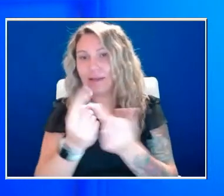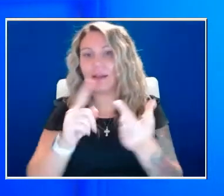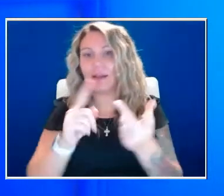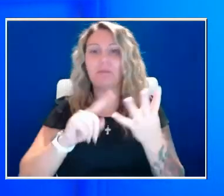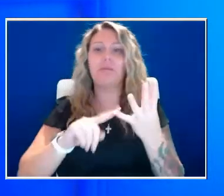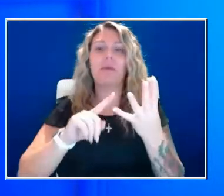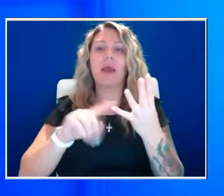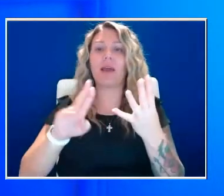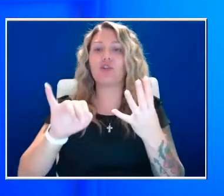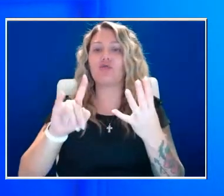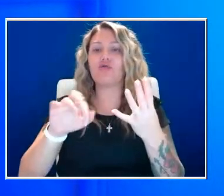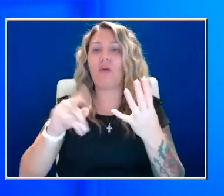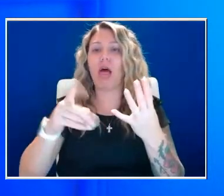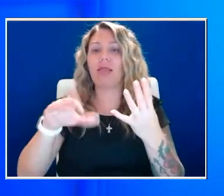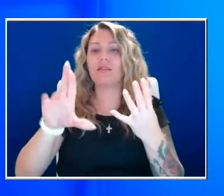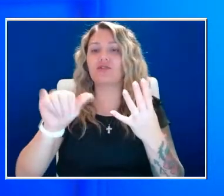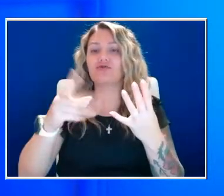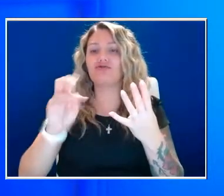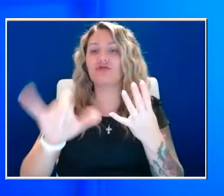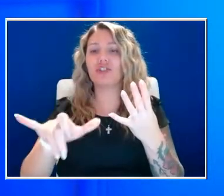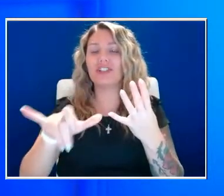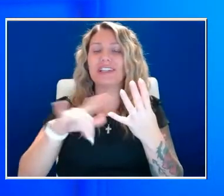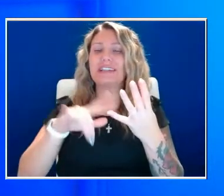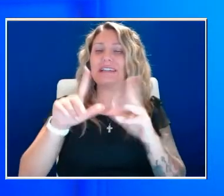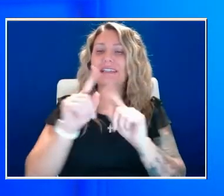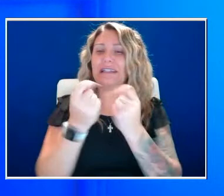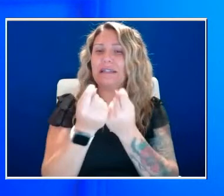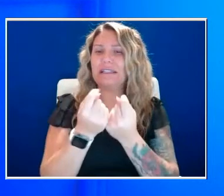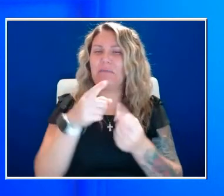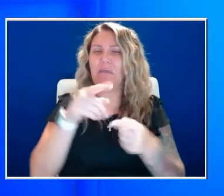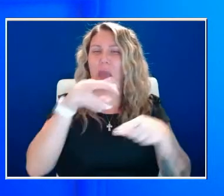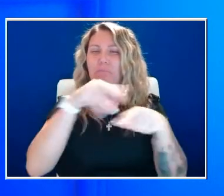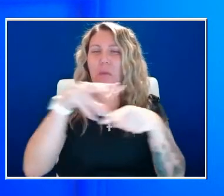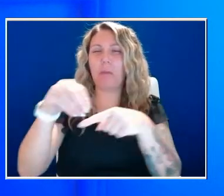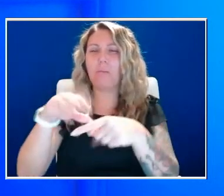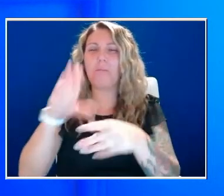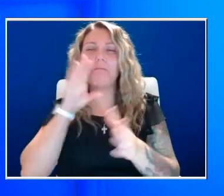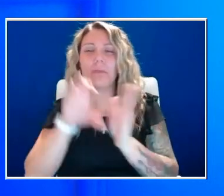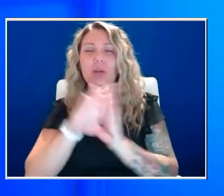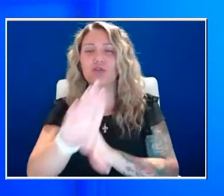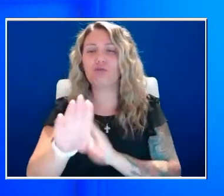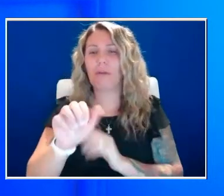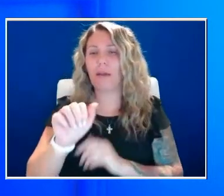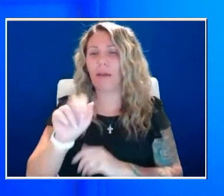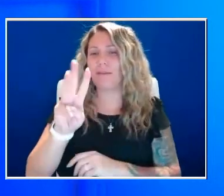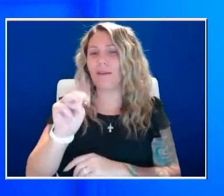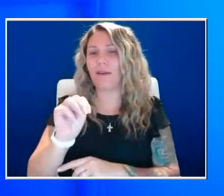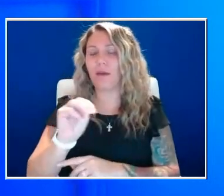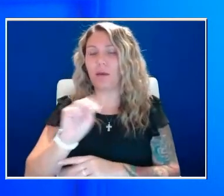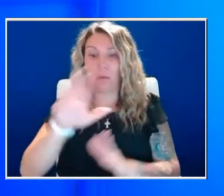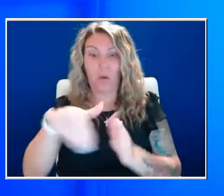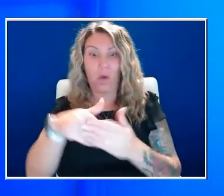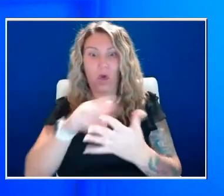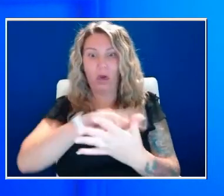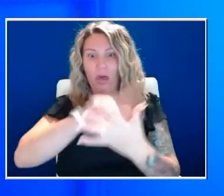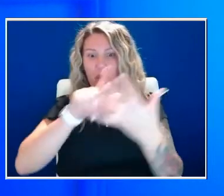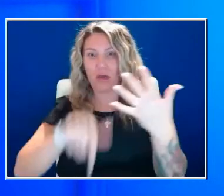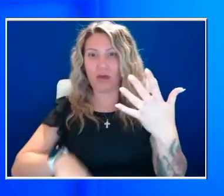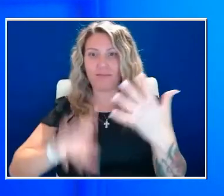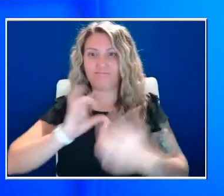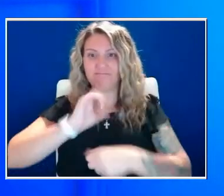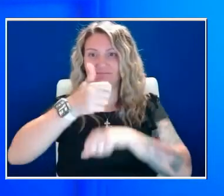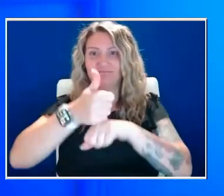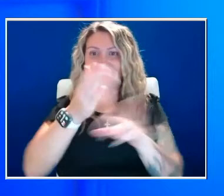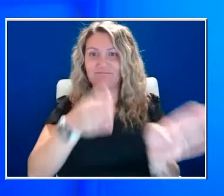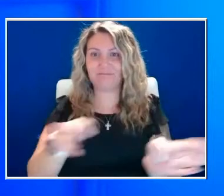pictures of her AVM and help us understand what was going on. So we were able to formulate a plan to at least support